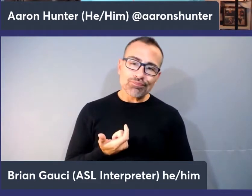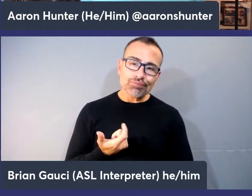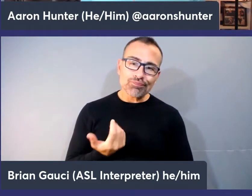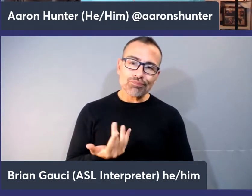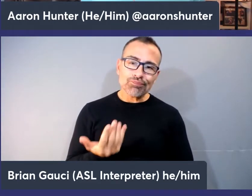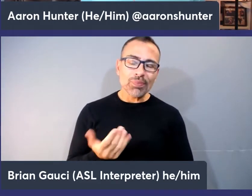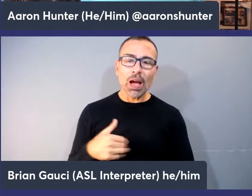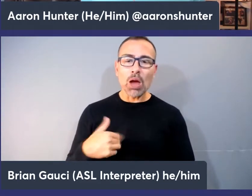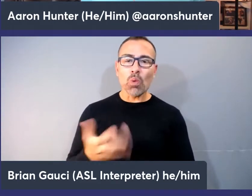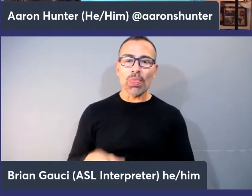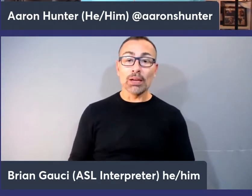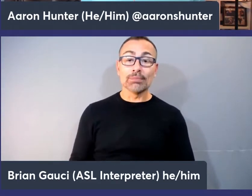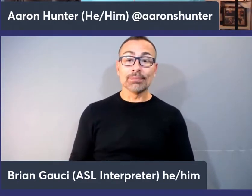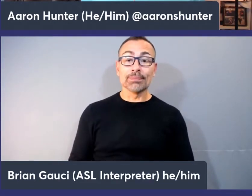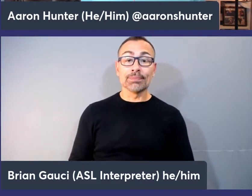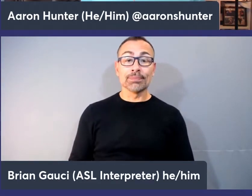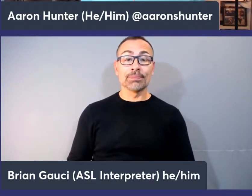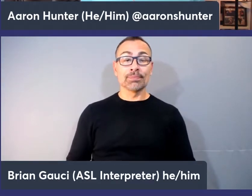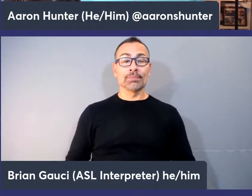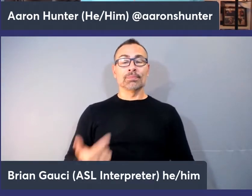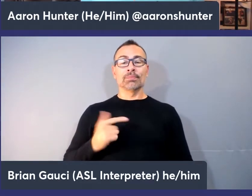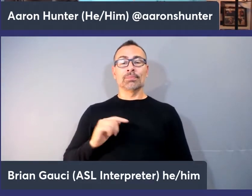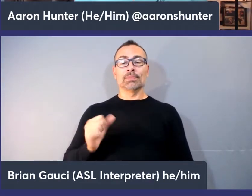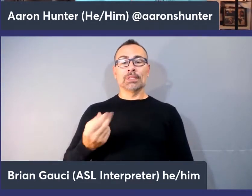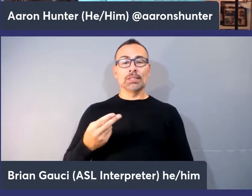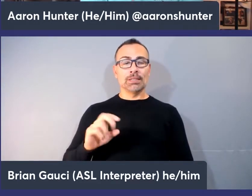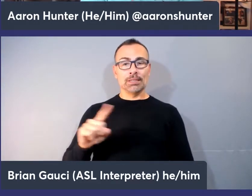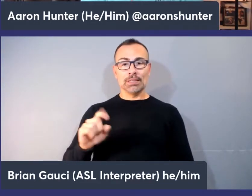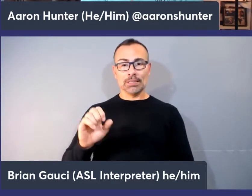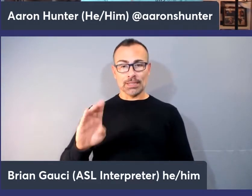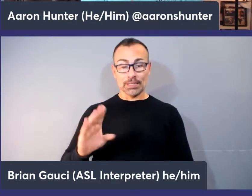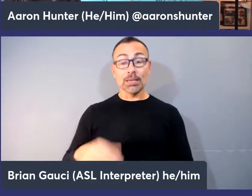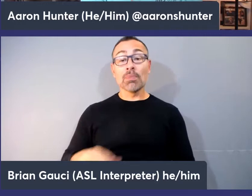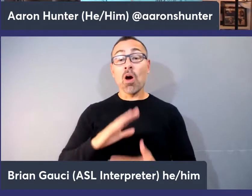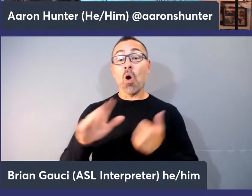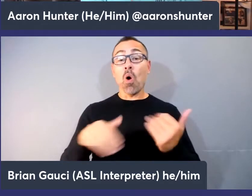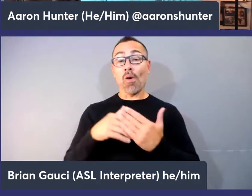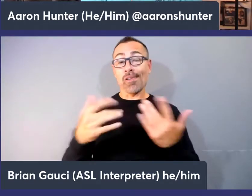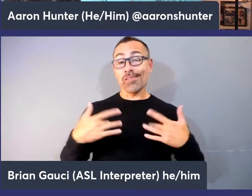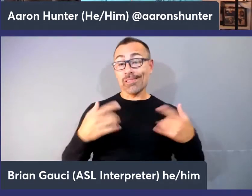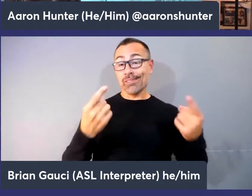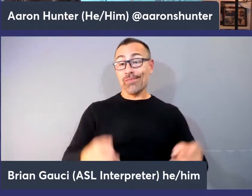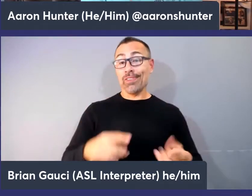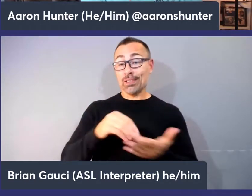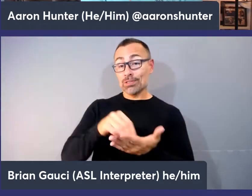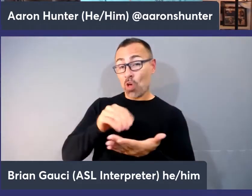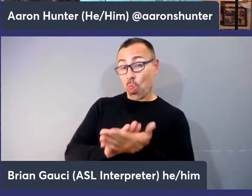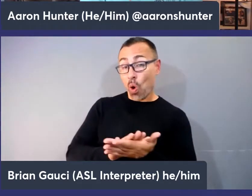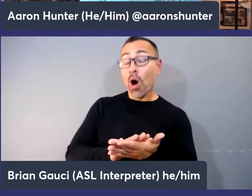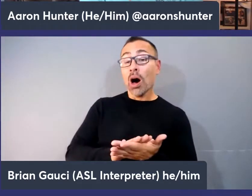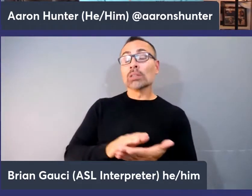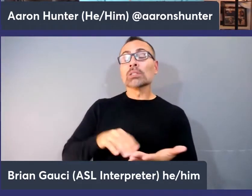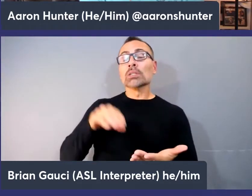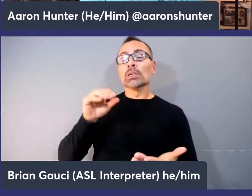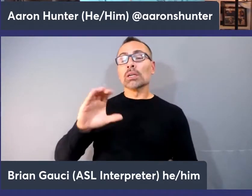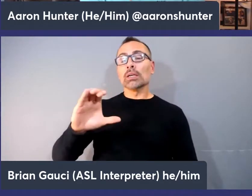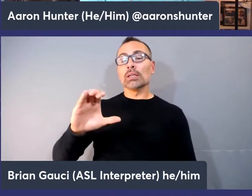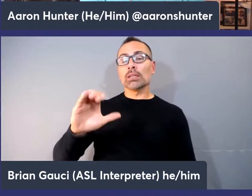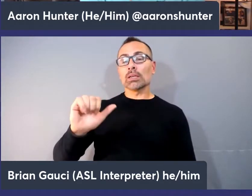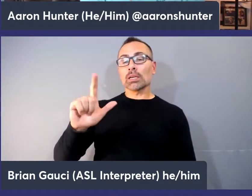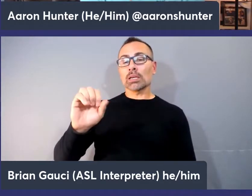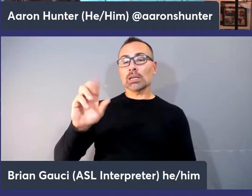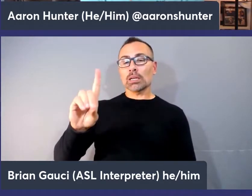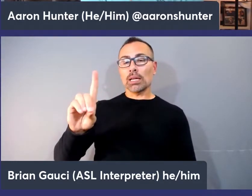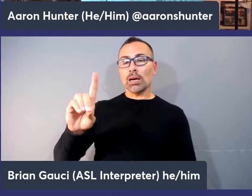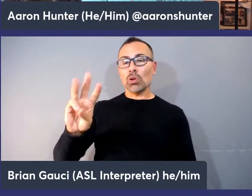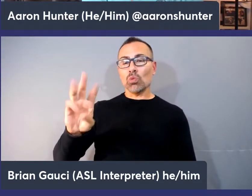So the import process now, we do log all the events in CloudWatch. So, Okay. people are familiar with using CloudWatch. You will get all the